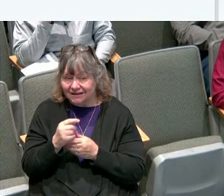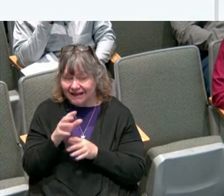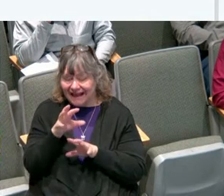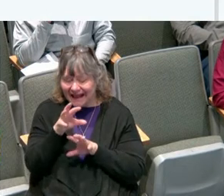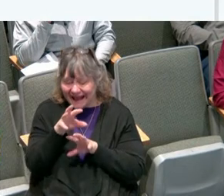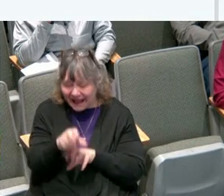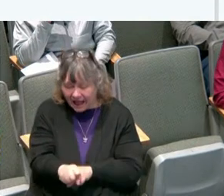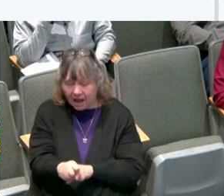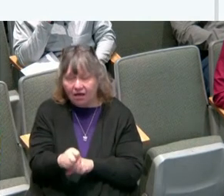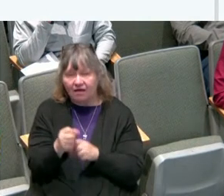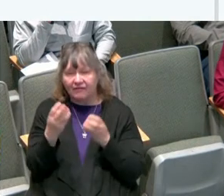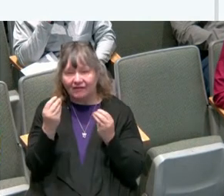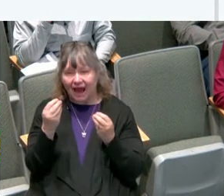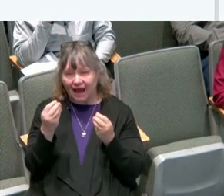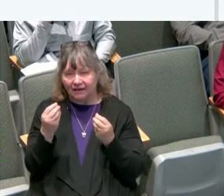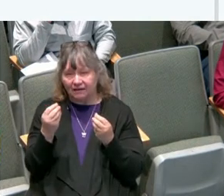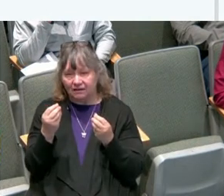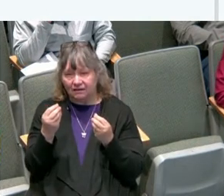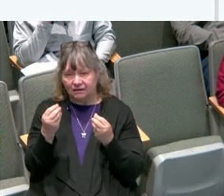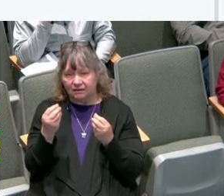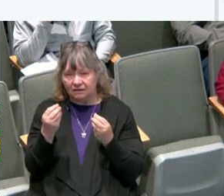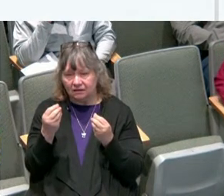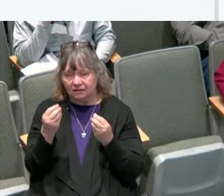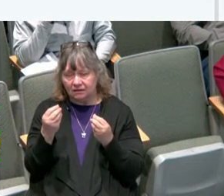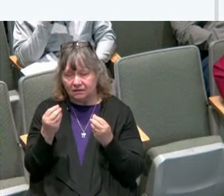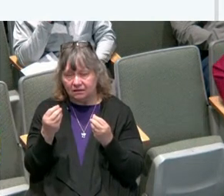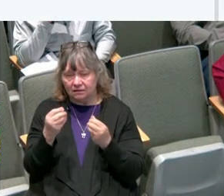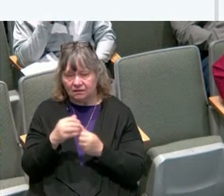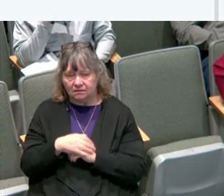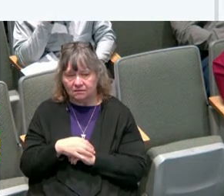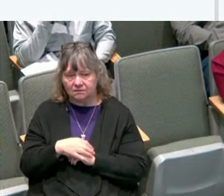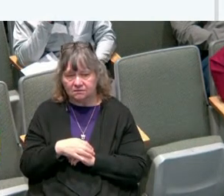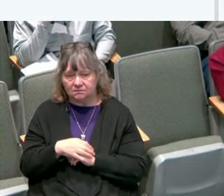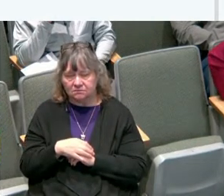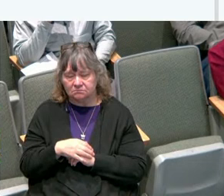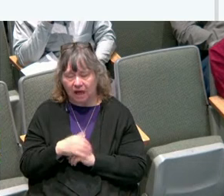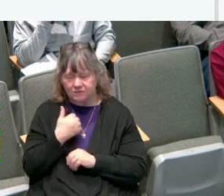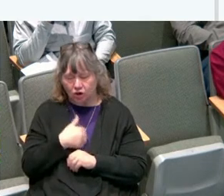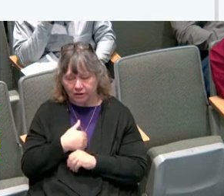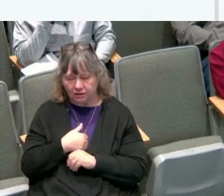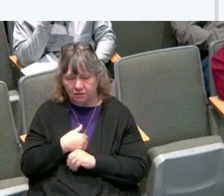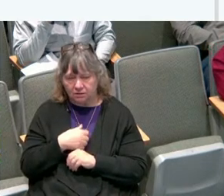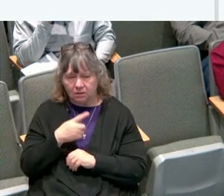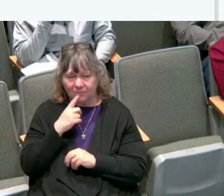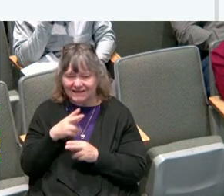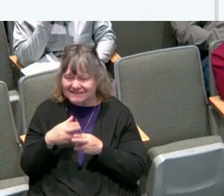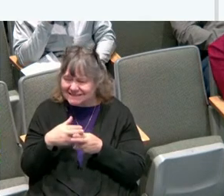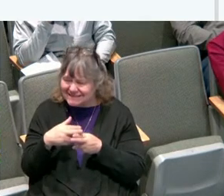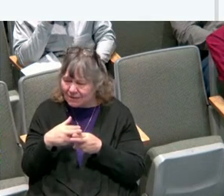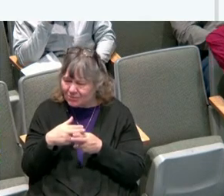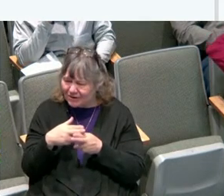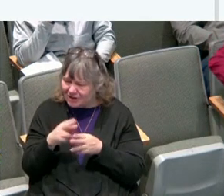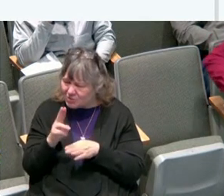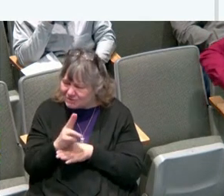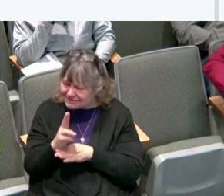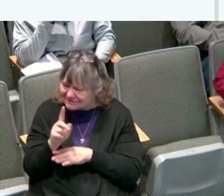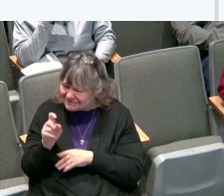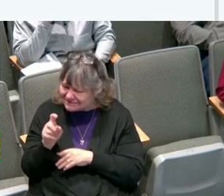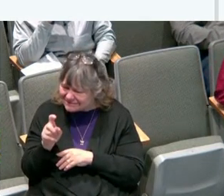by eminent domain this parcel I'm sorry but it's a temporary easement